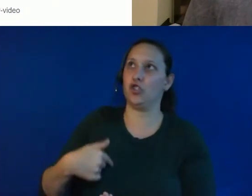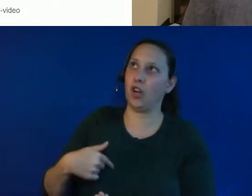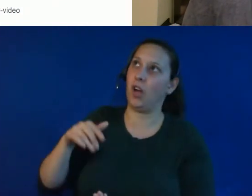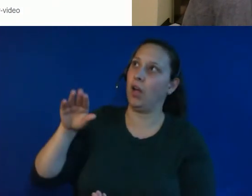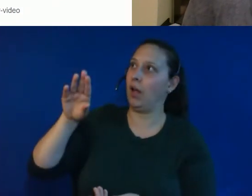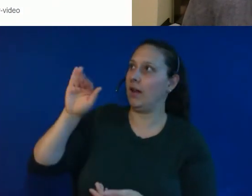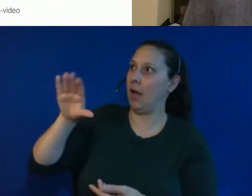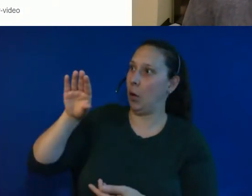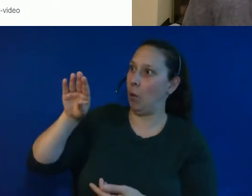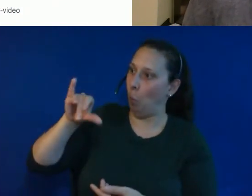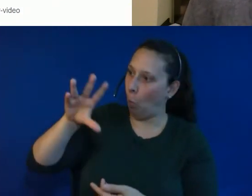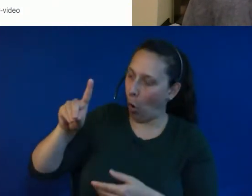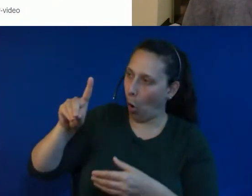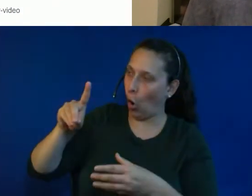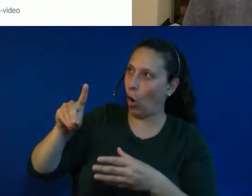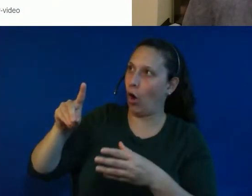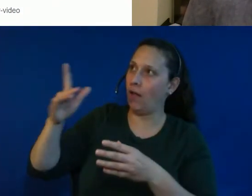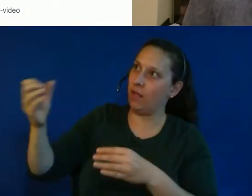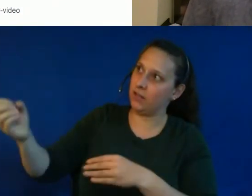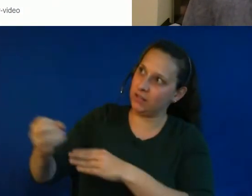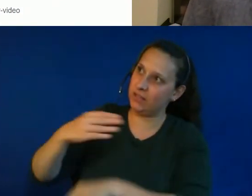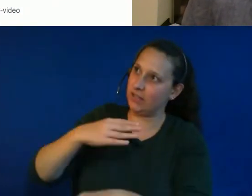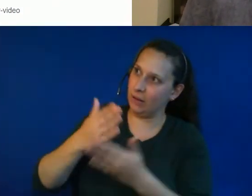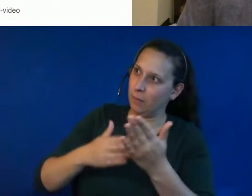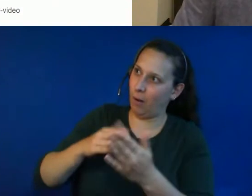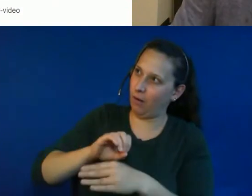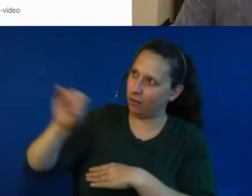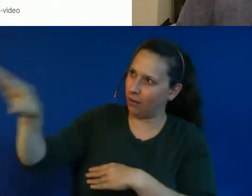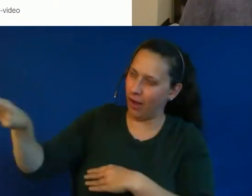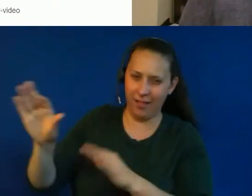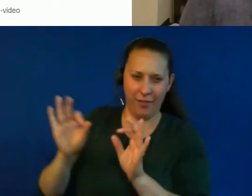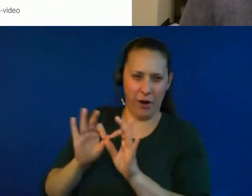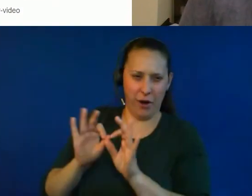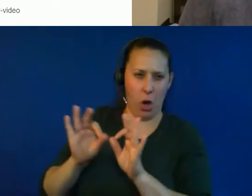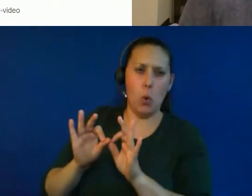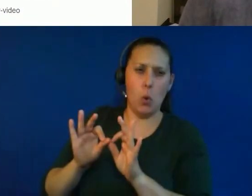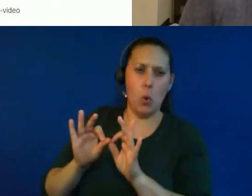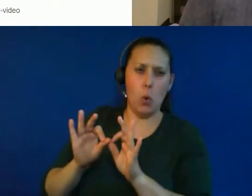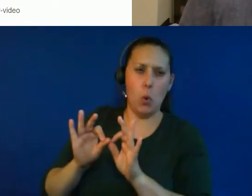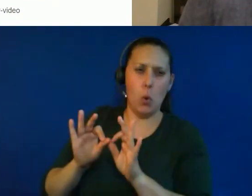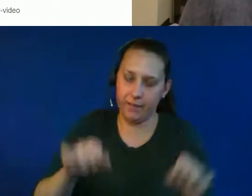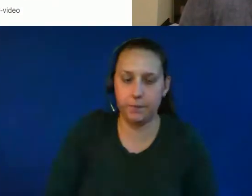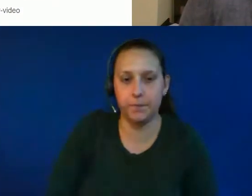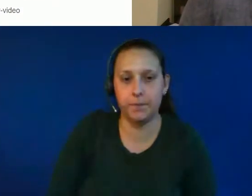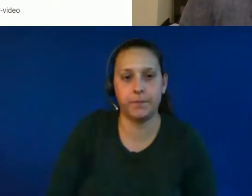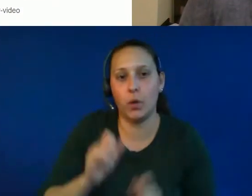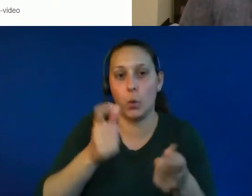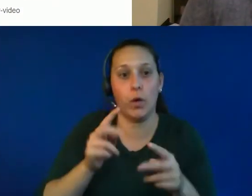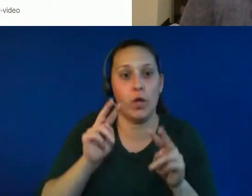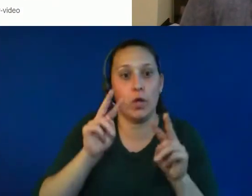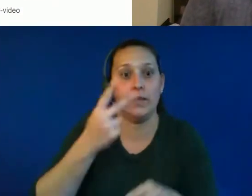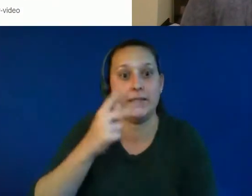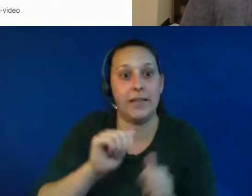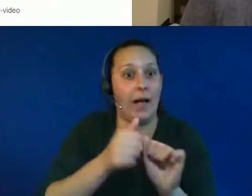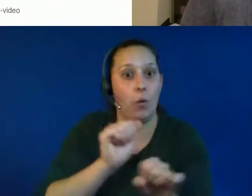mold, having those parts sent back. As you can imagine, the costs can be very, very different. So here's just a quick look at how Array